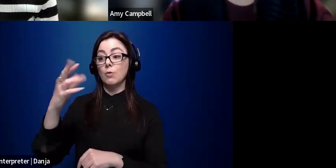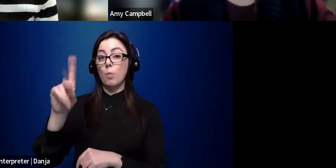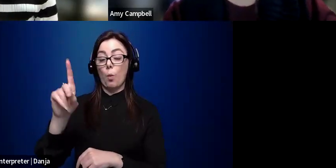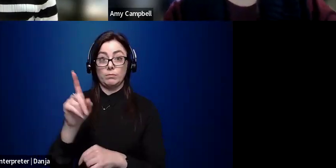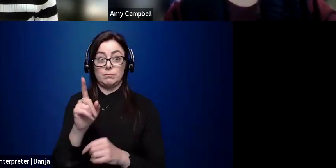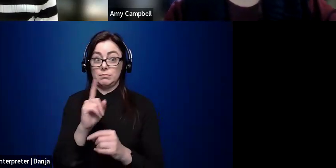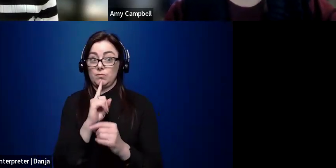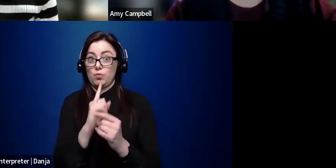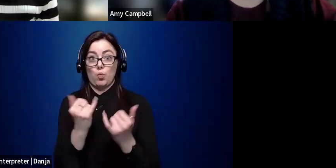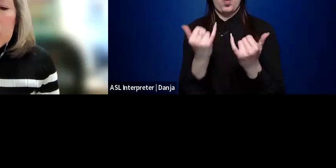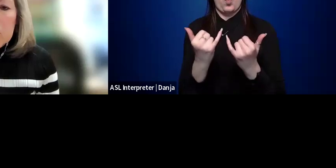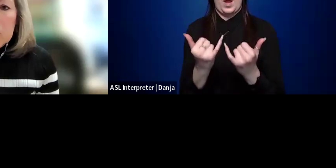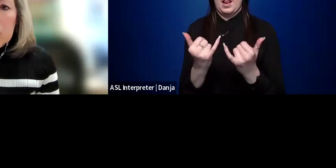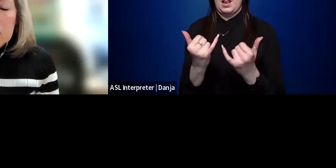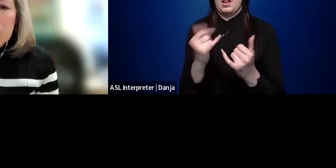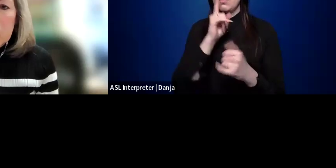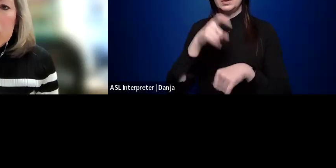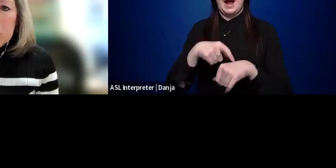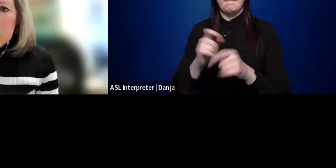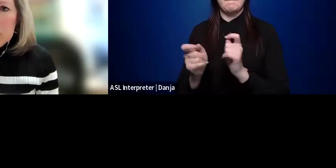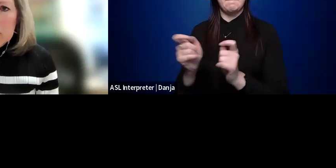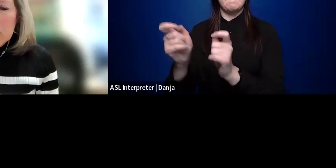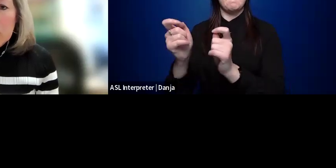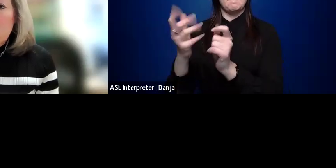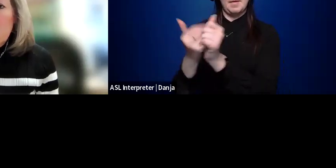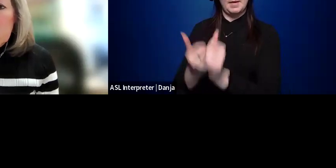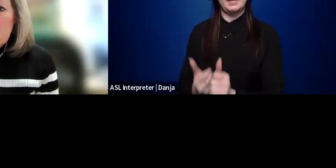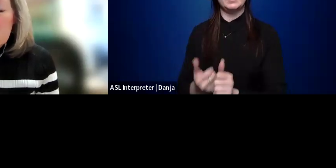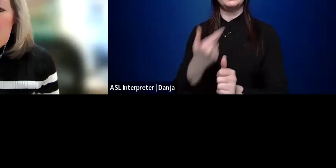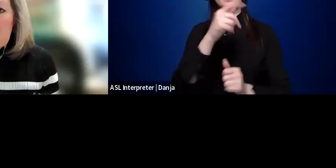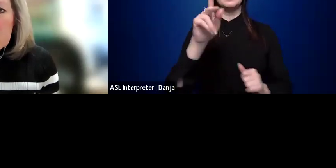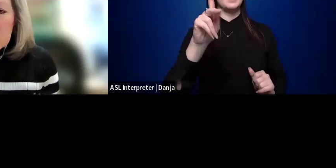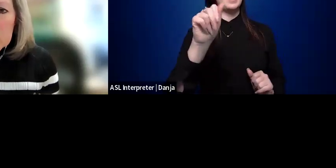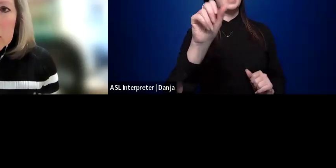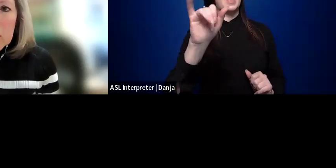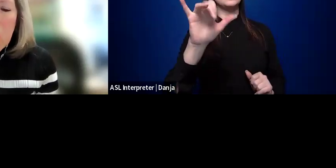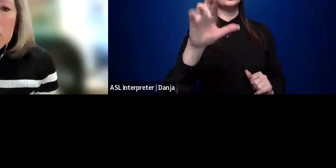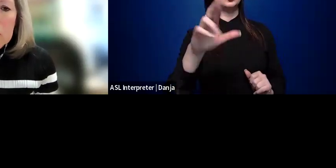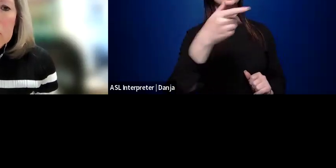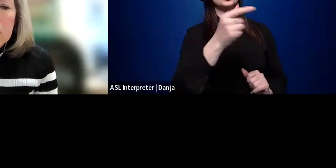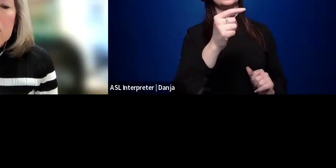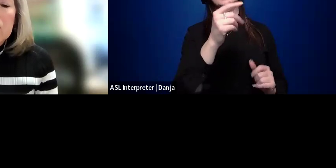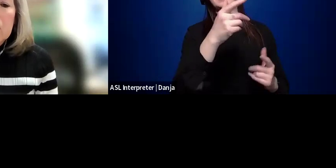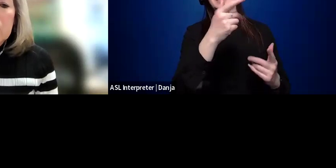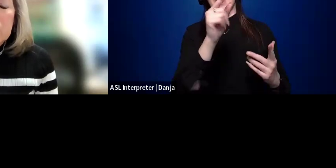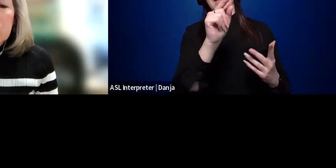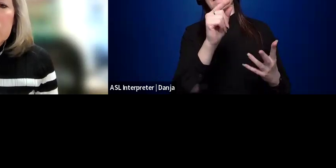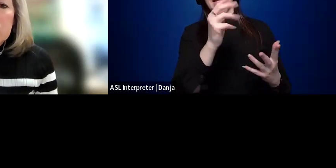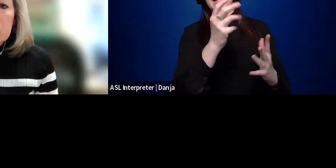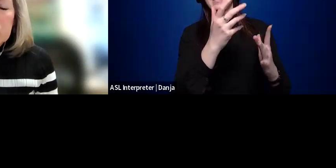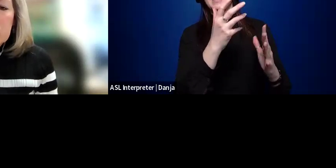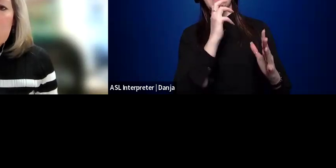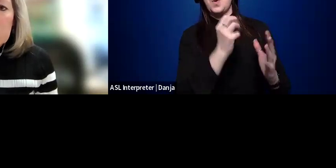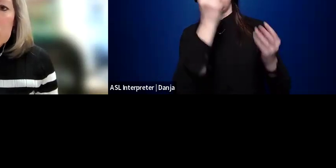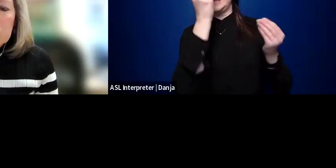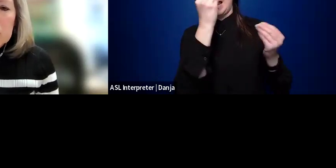the Kaiser Family Foundation information is a few months old. They published it in August. So if you